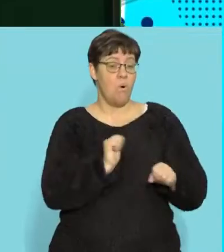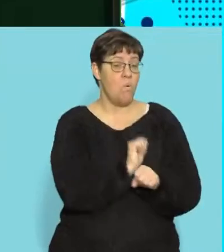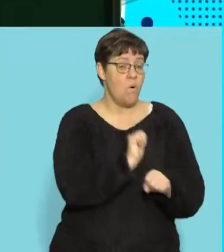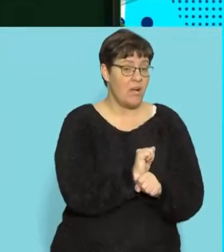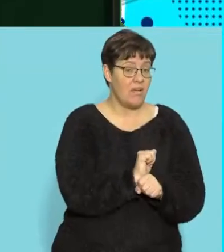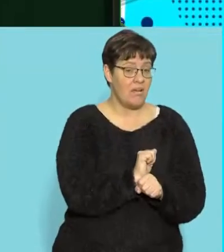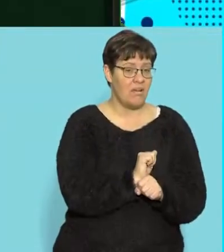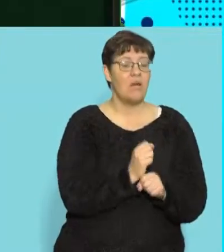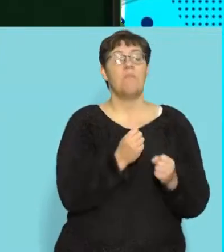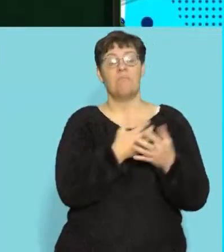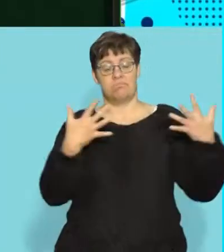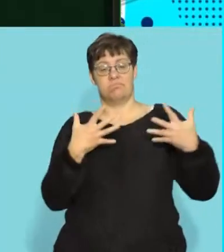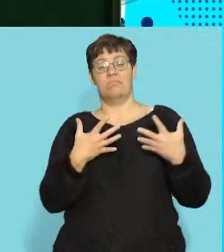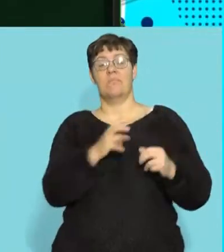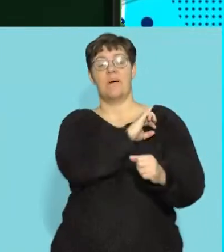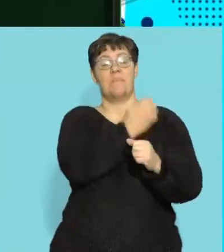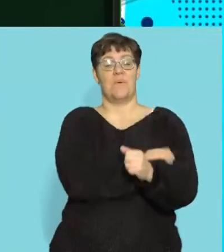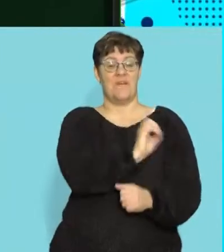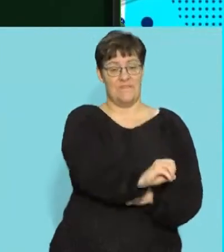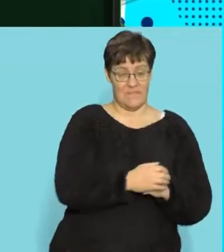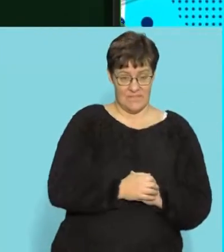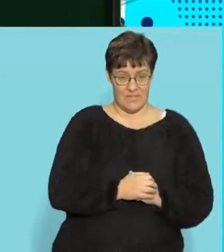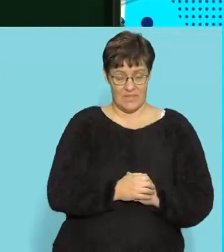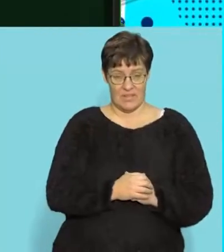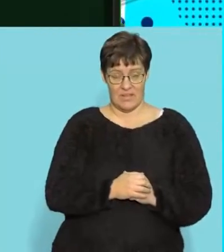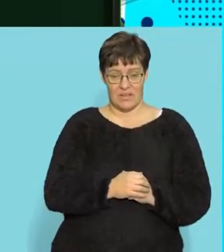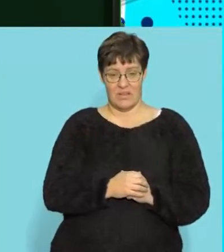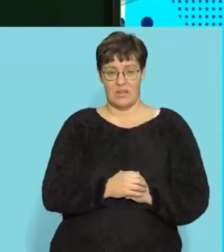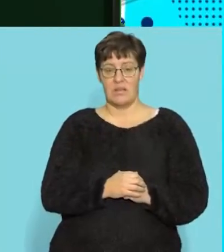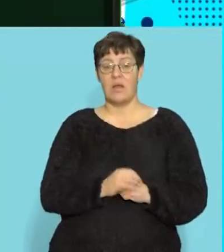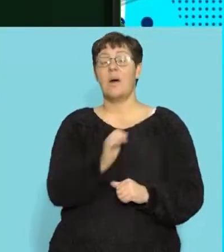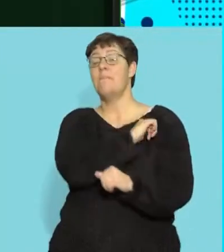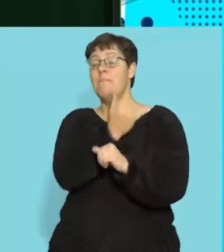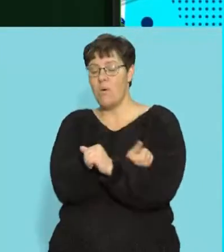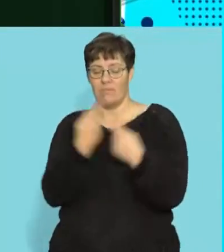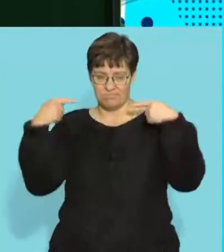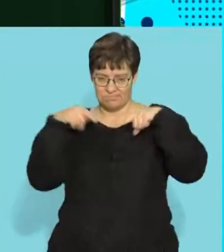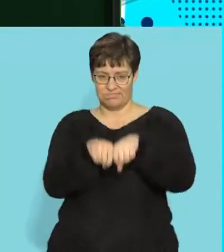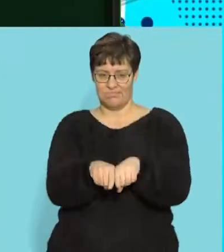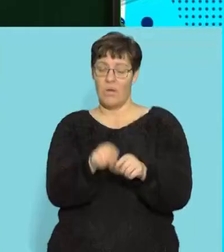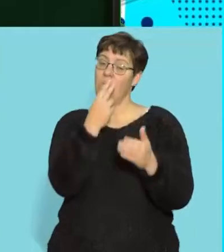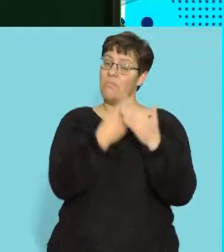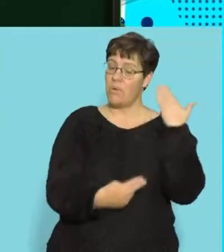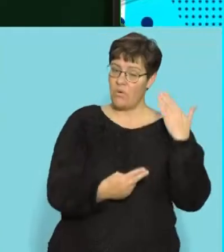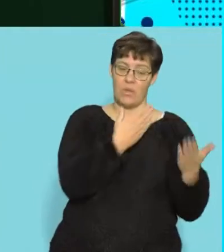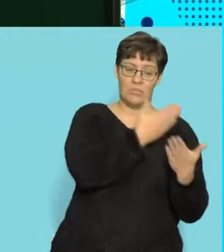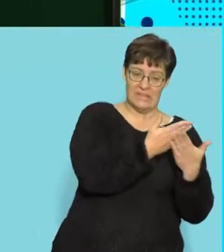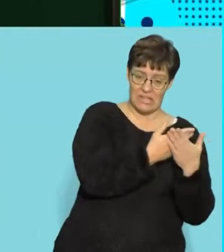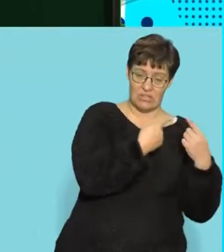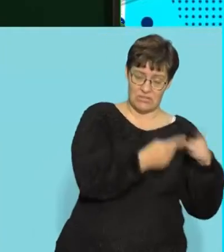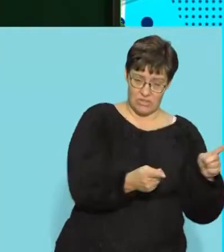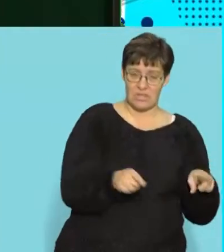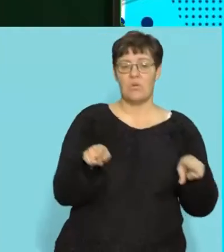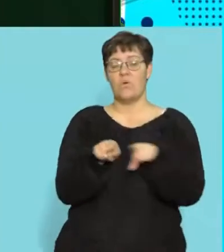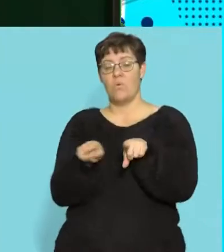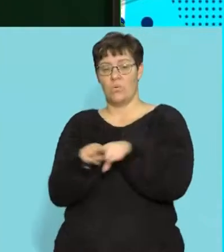work it does per unit time, the greater its power. Hence, we are saying that in a nutshell, power is a combination of both